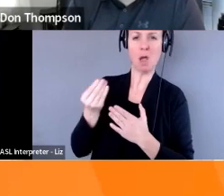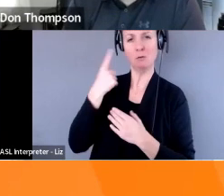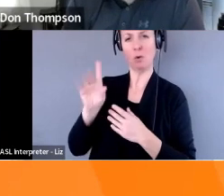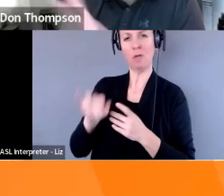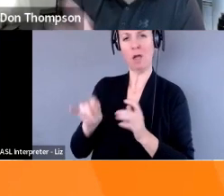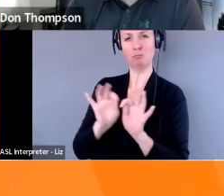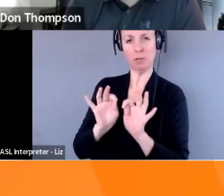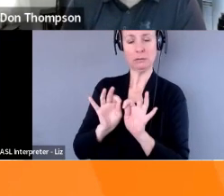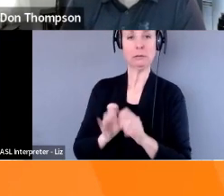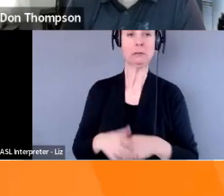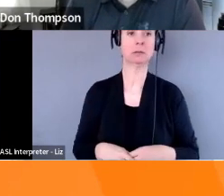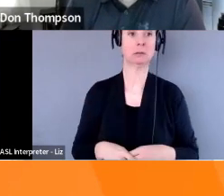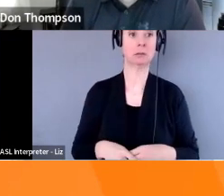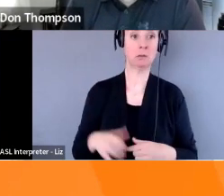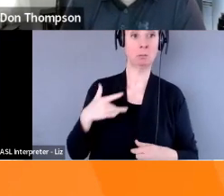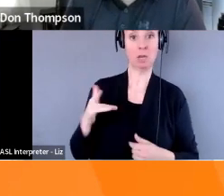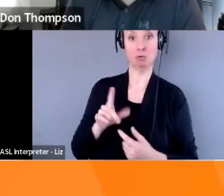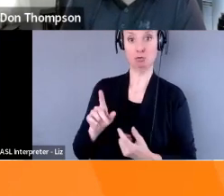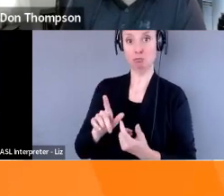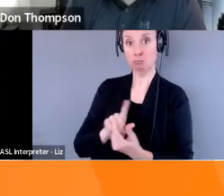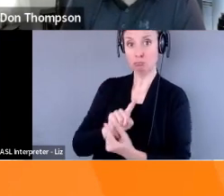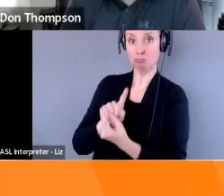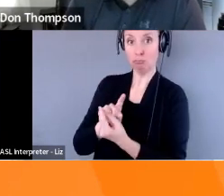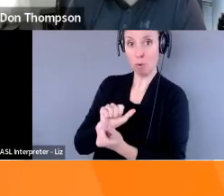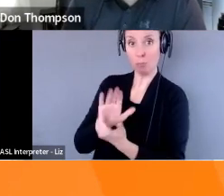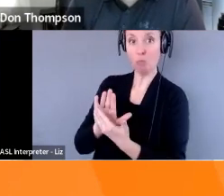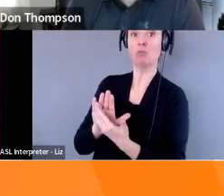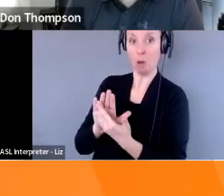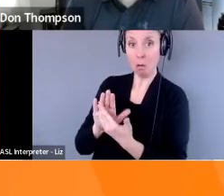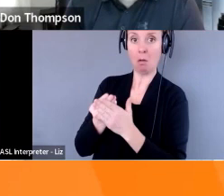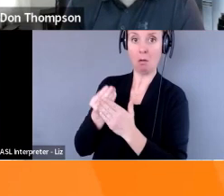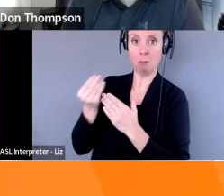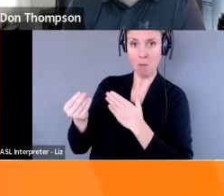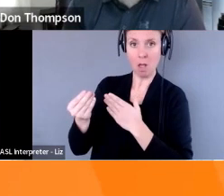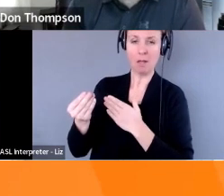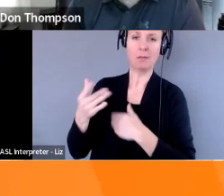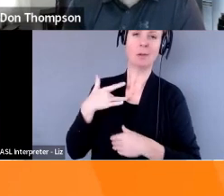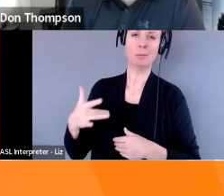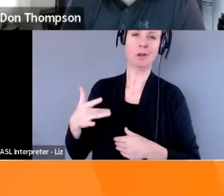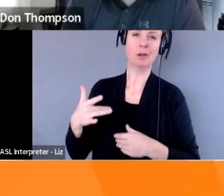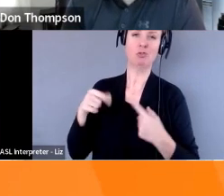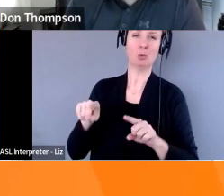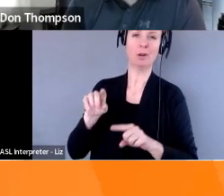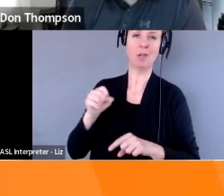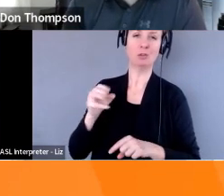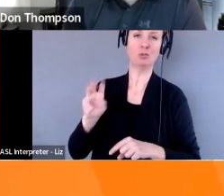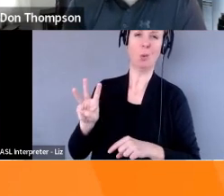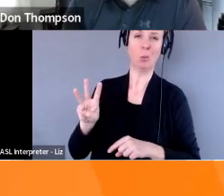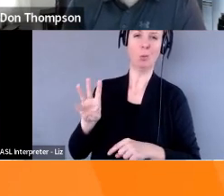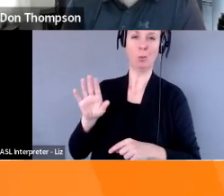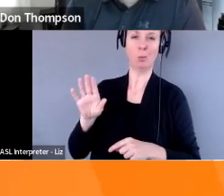some form of show that you may be at. They set the MSRP based on what is most profitable for them. This is the